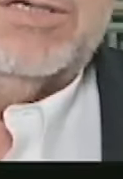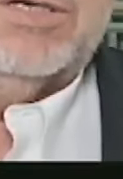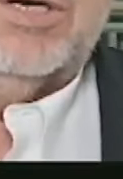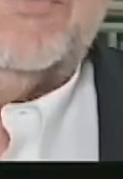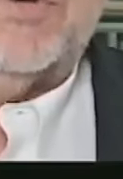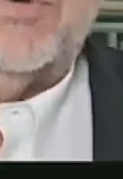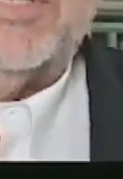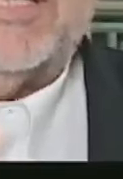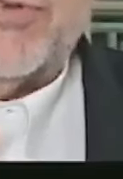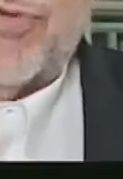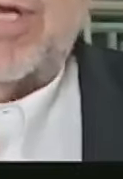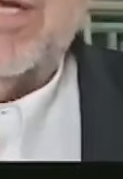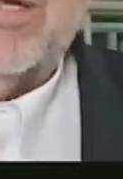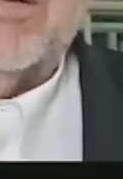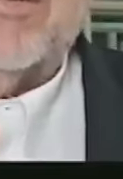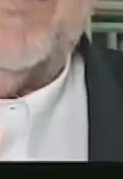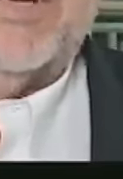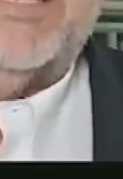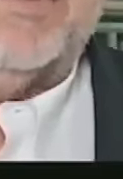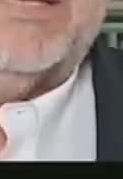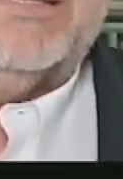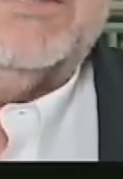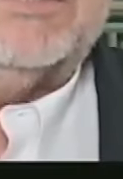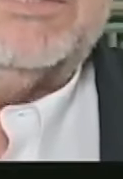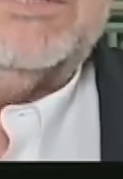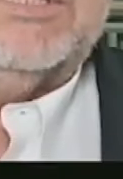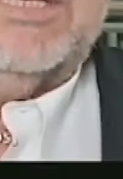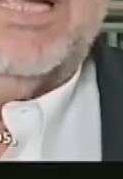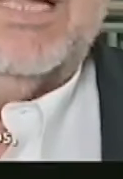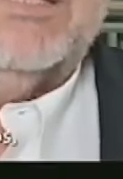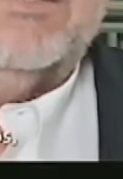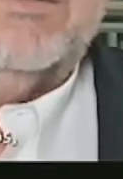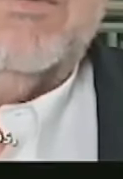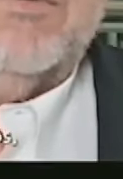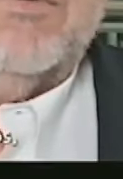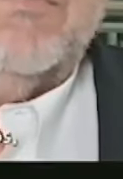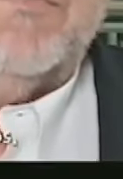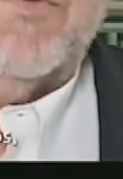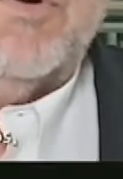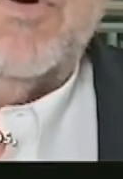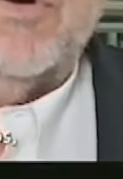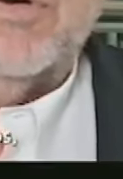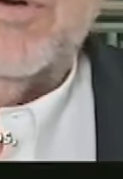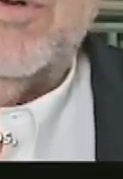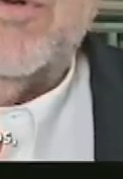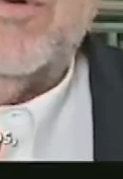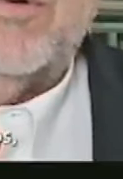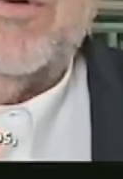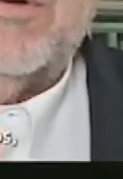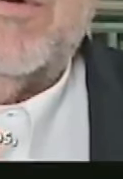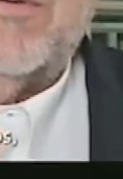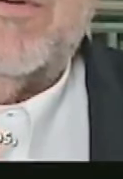reclamation of our history, of our independence, and for